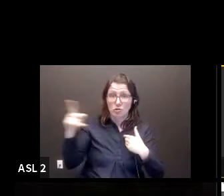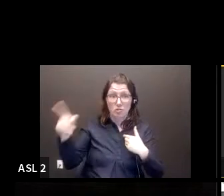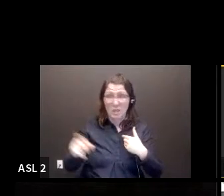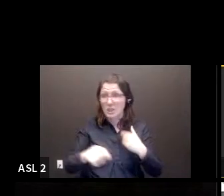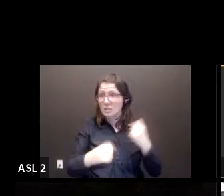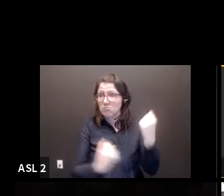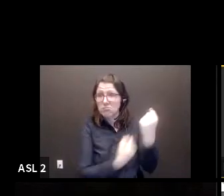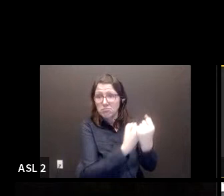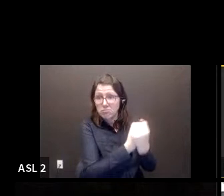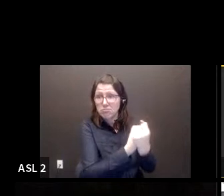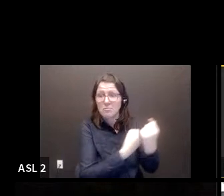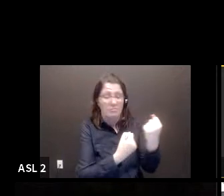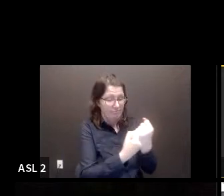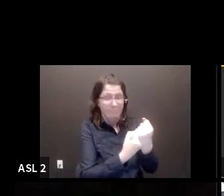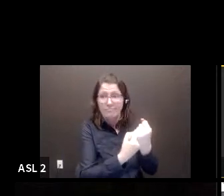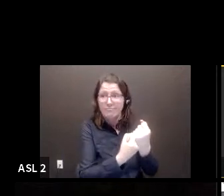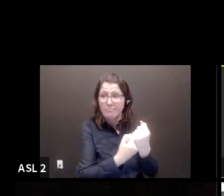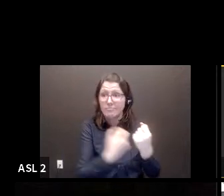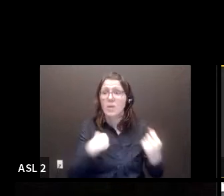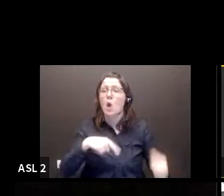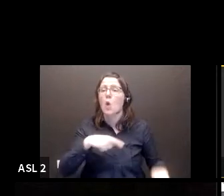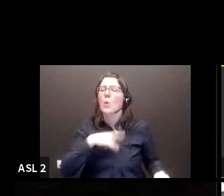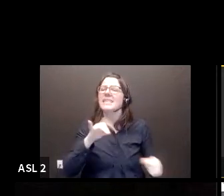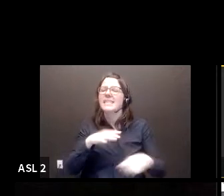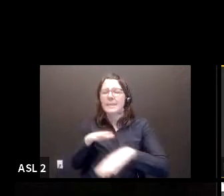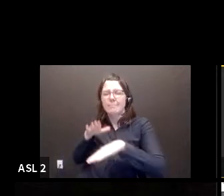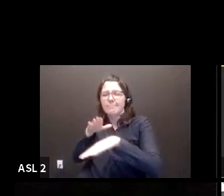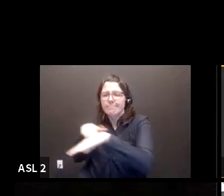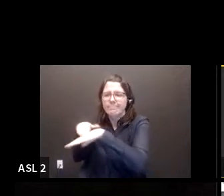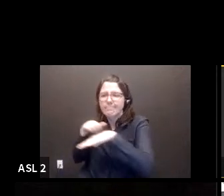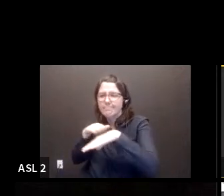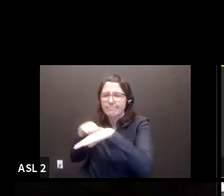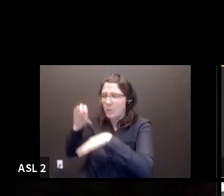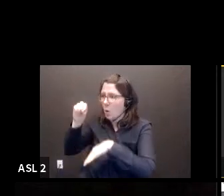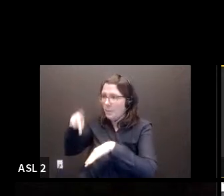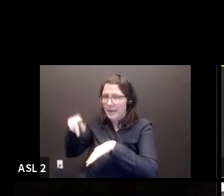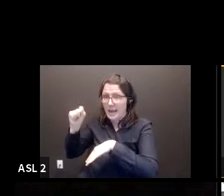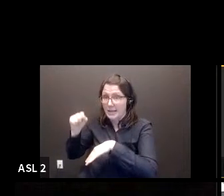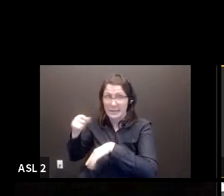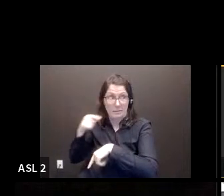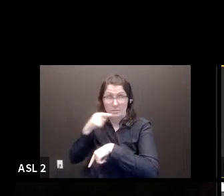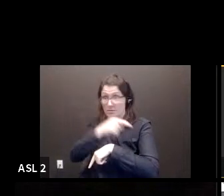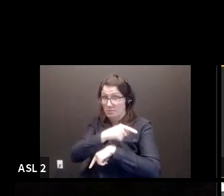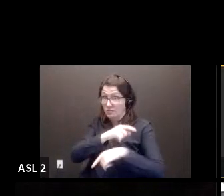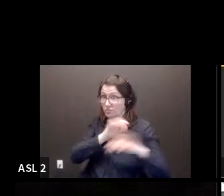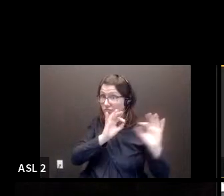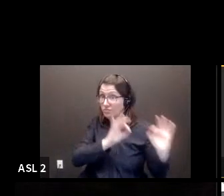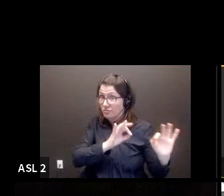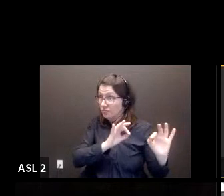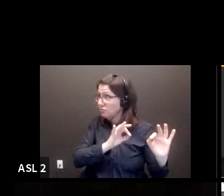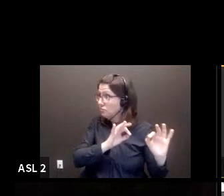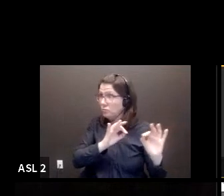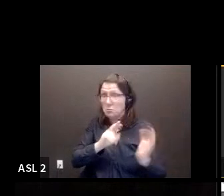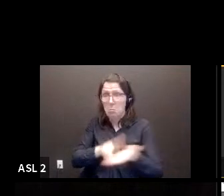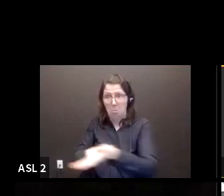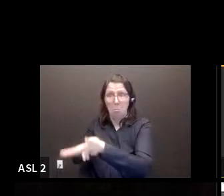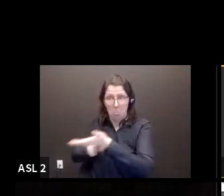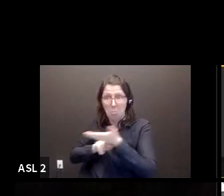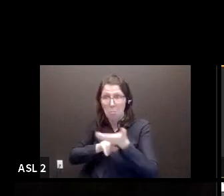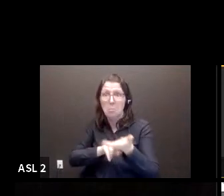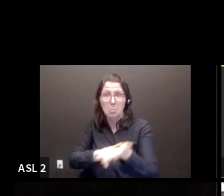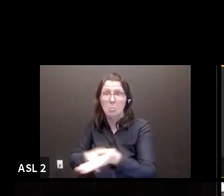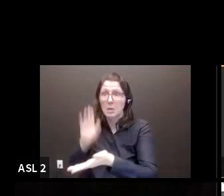but we we did extensive consultation with police services that used this product to assure ourselves that we were moving in the right direction